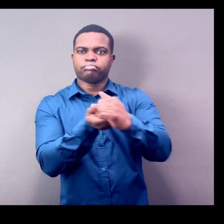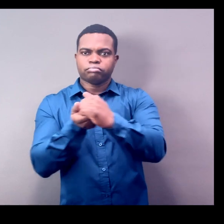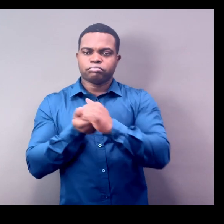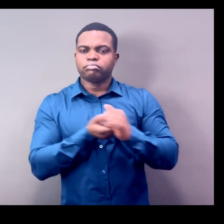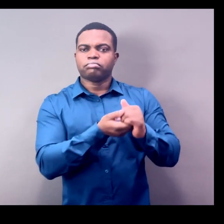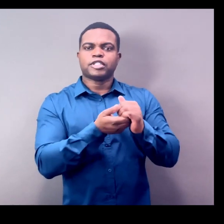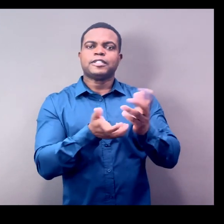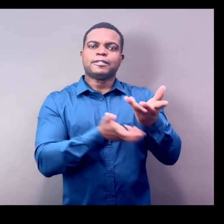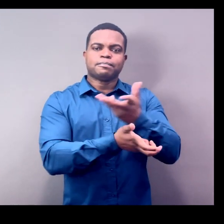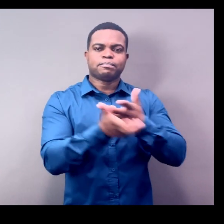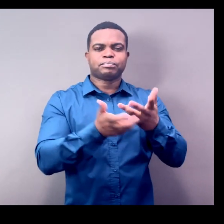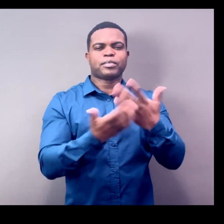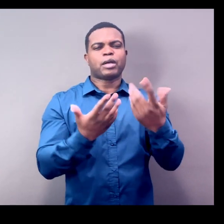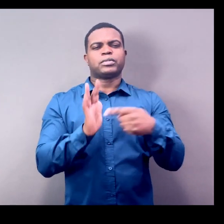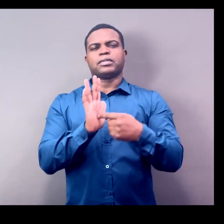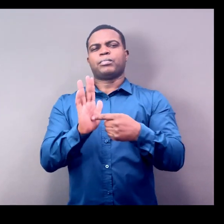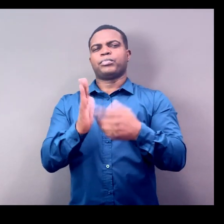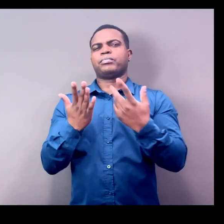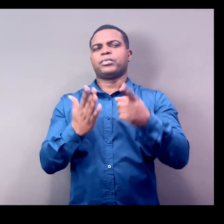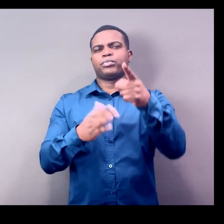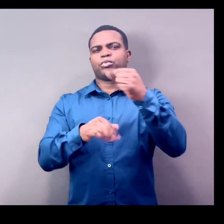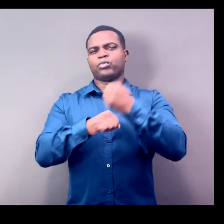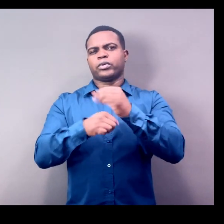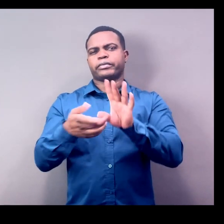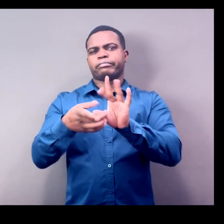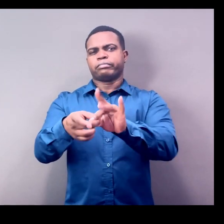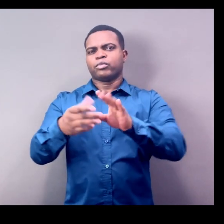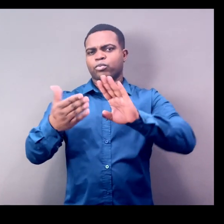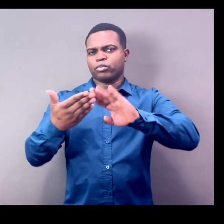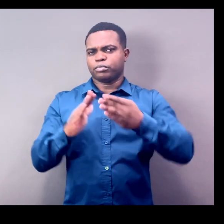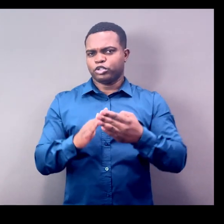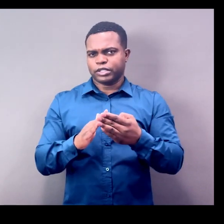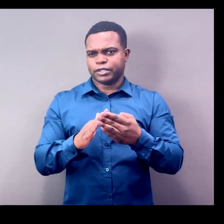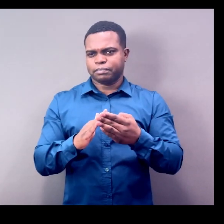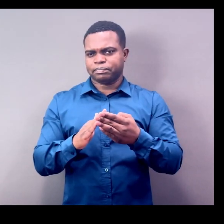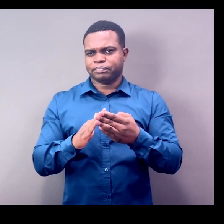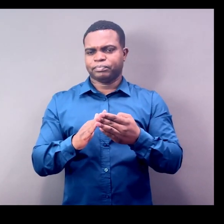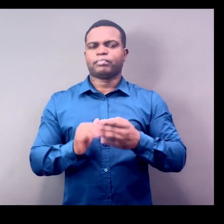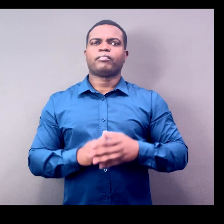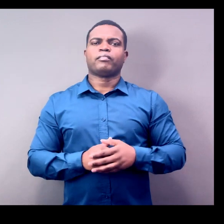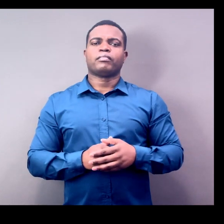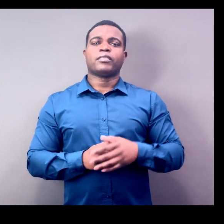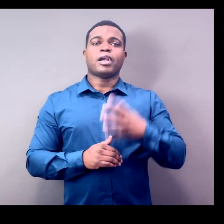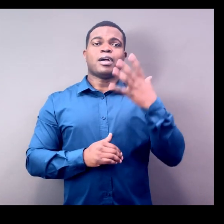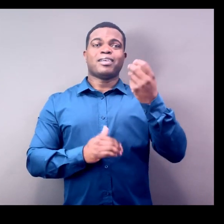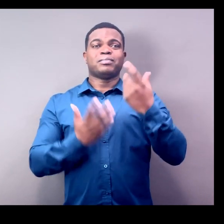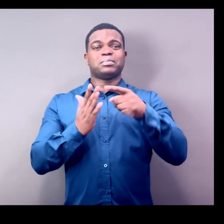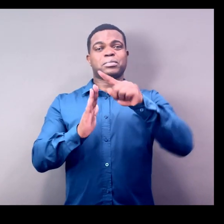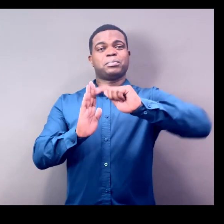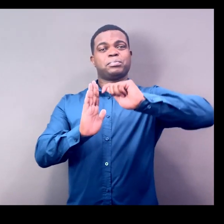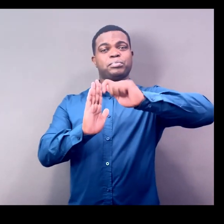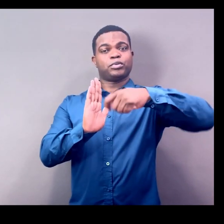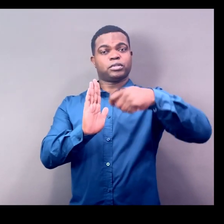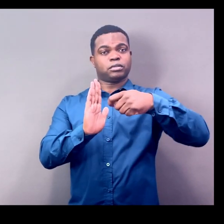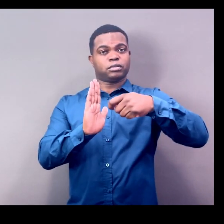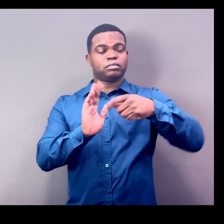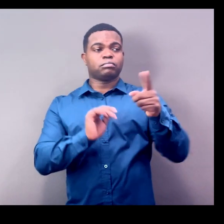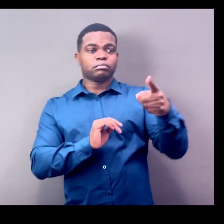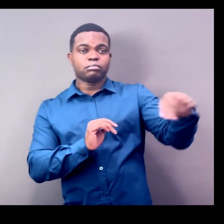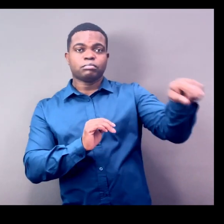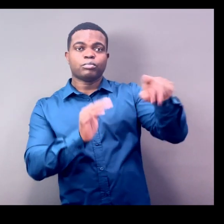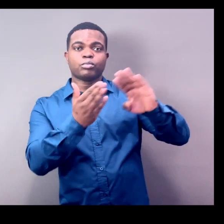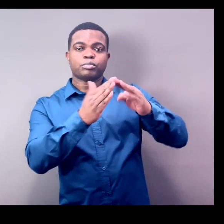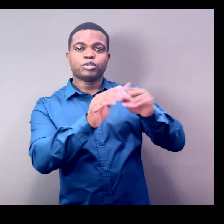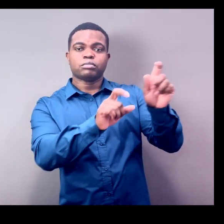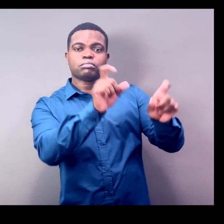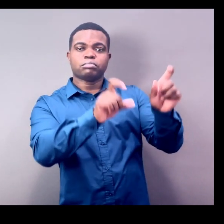So let's take, for instance, you are working with a community on a certain initiative. So these